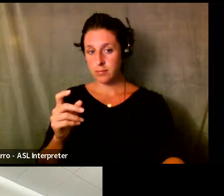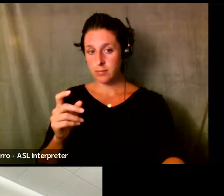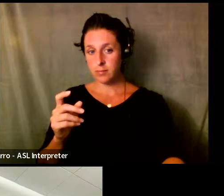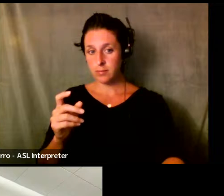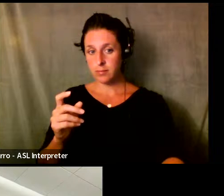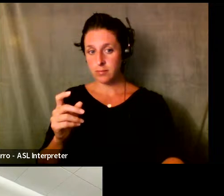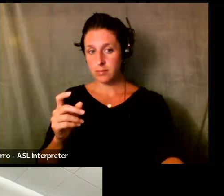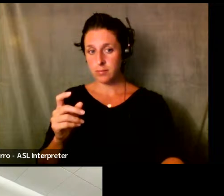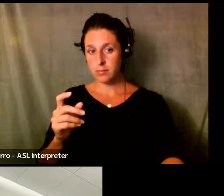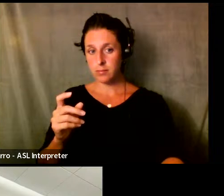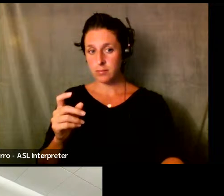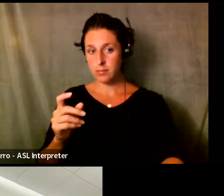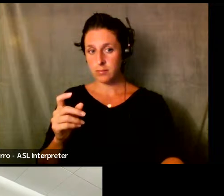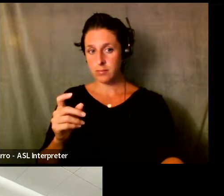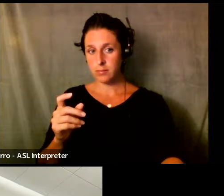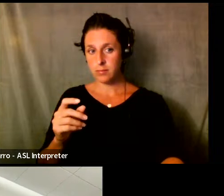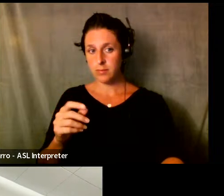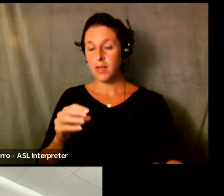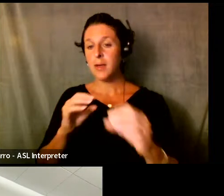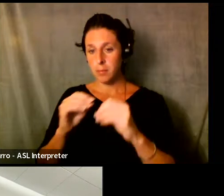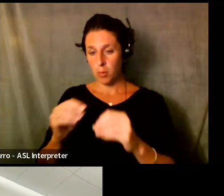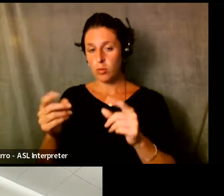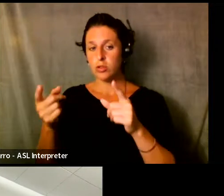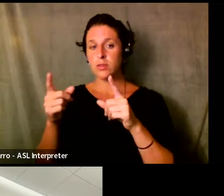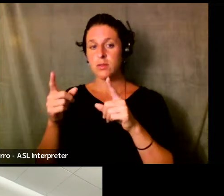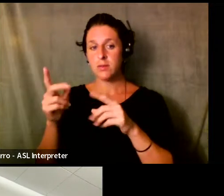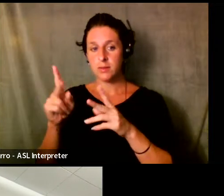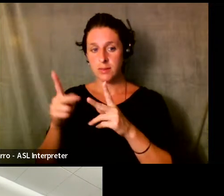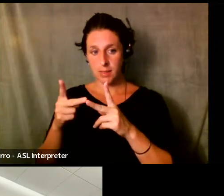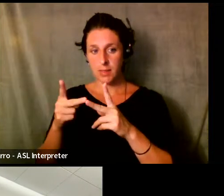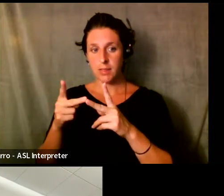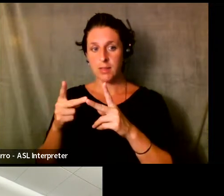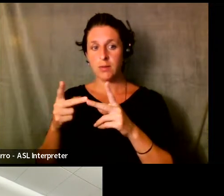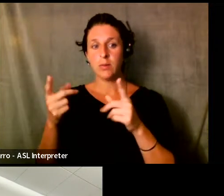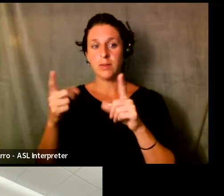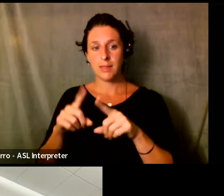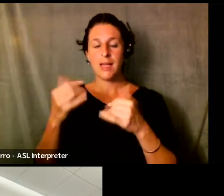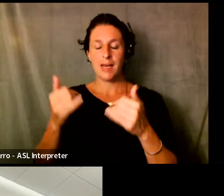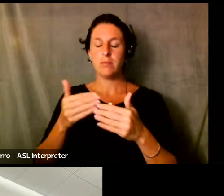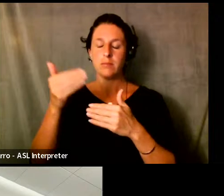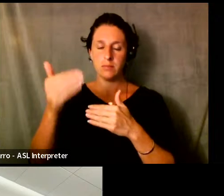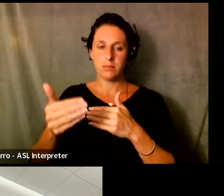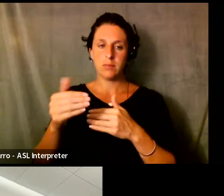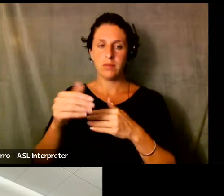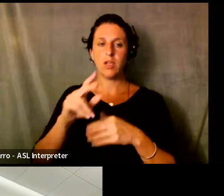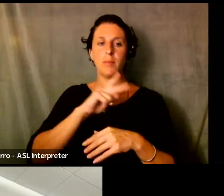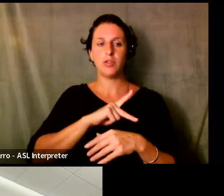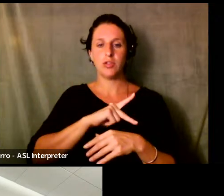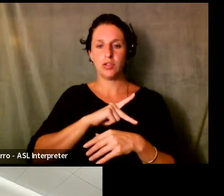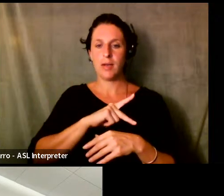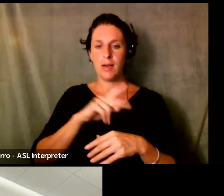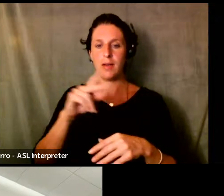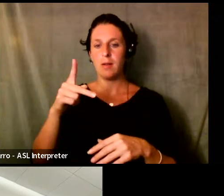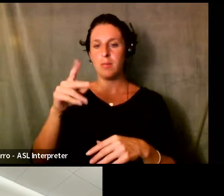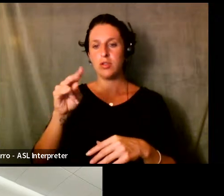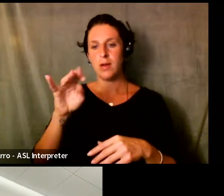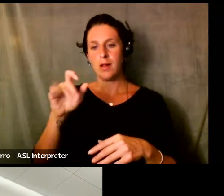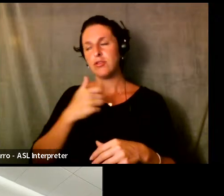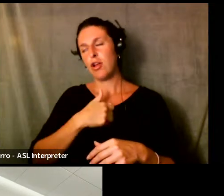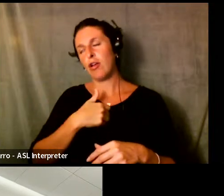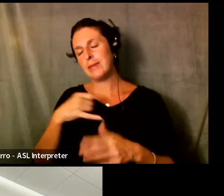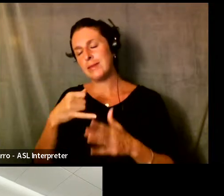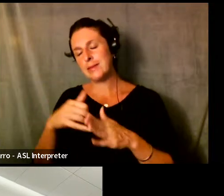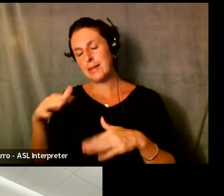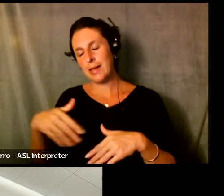We had a motion and a second on that. Yeah. Yes, so We did consent. We're on personnel. yeah, sorry, it's late. I apologize,